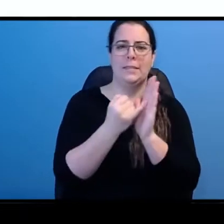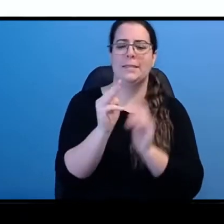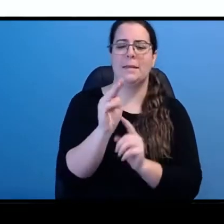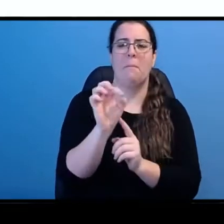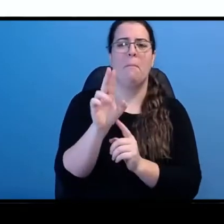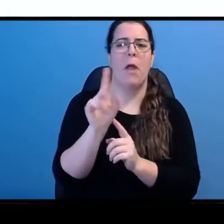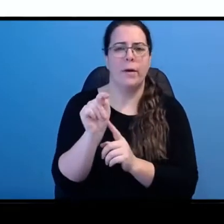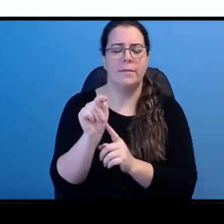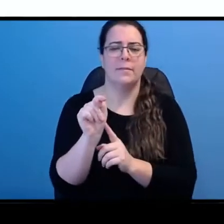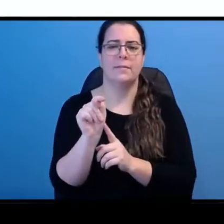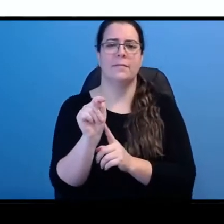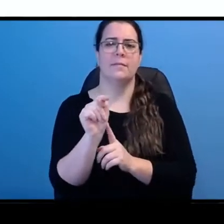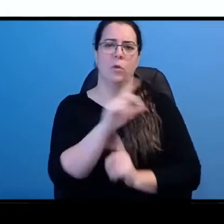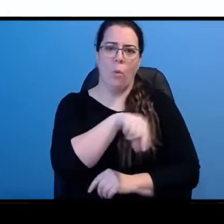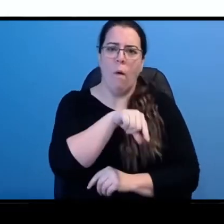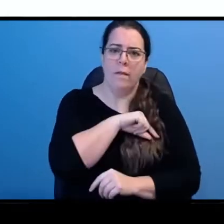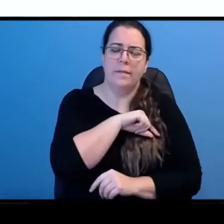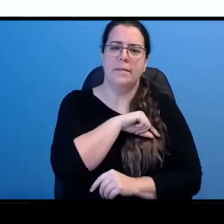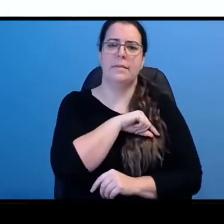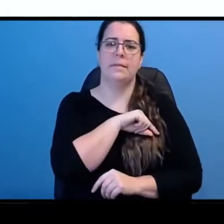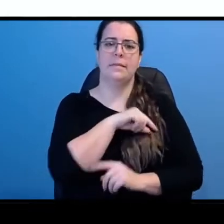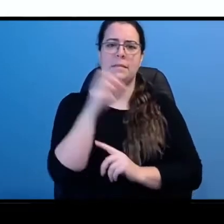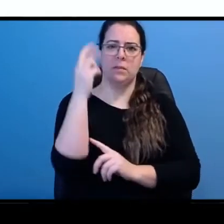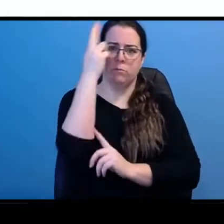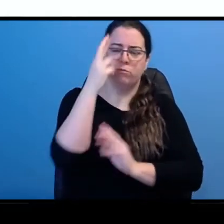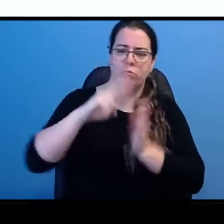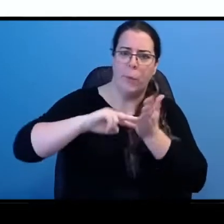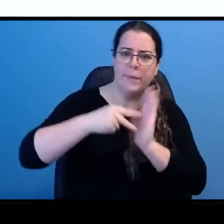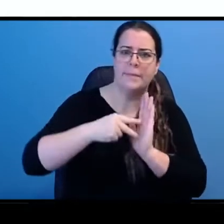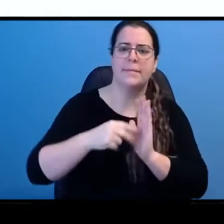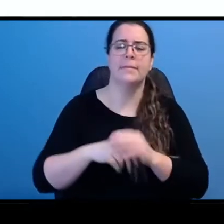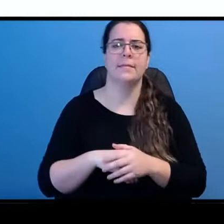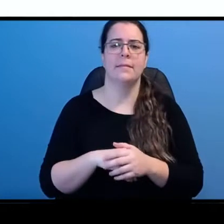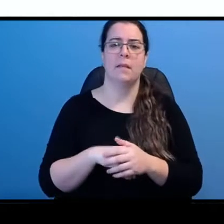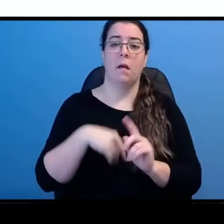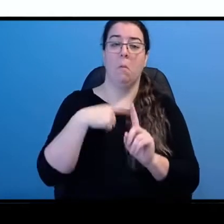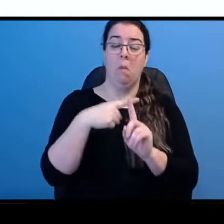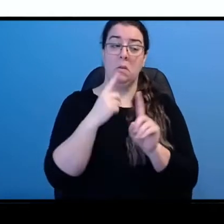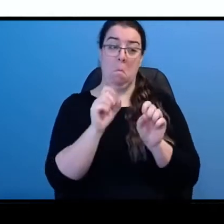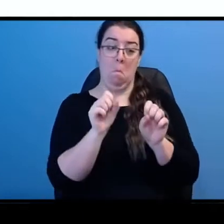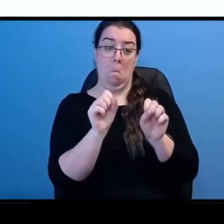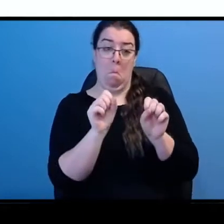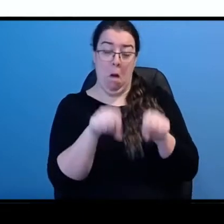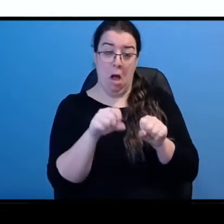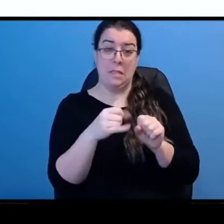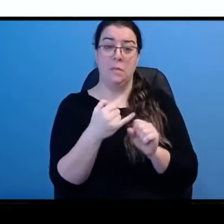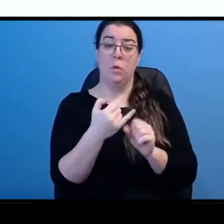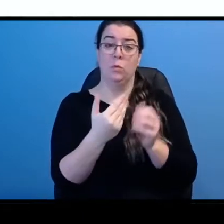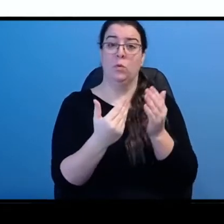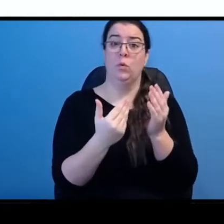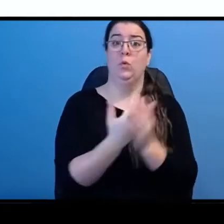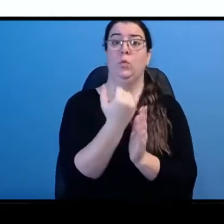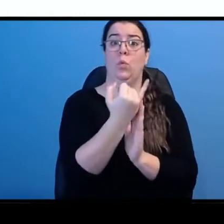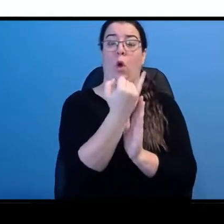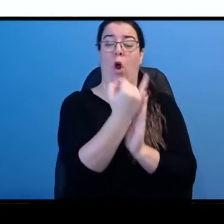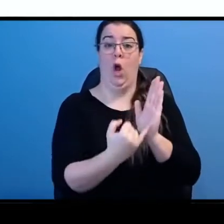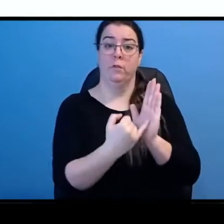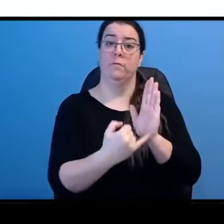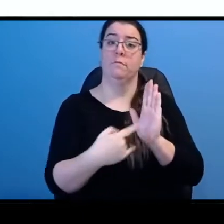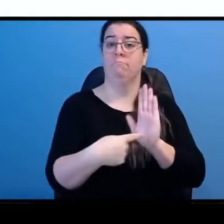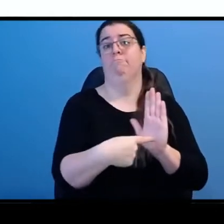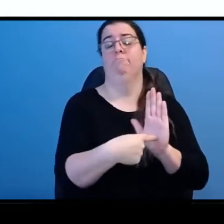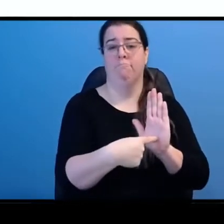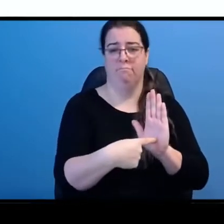artistic rationale for your project, and the potential artistic outcomes of your project are very important. The impact